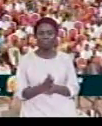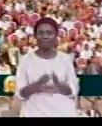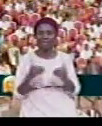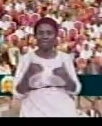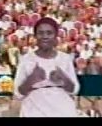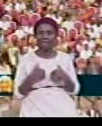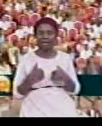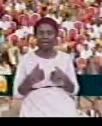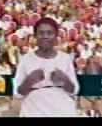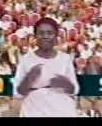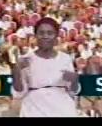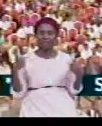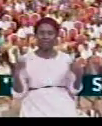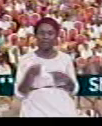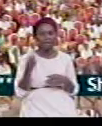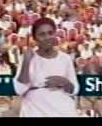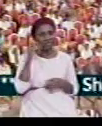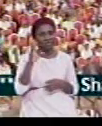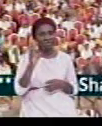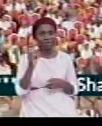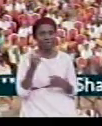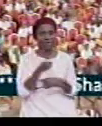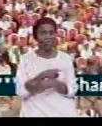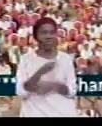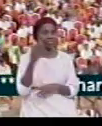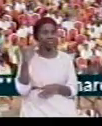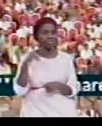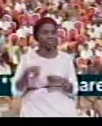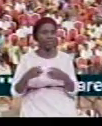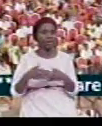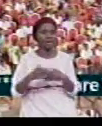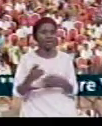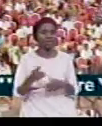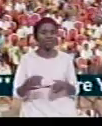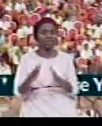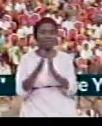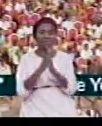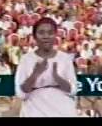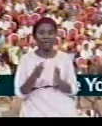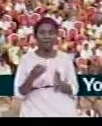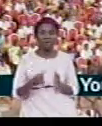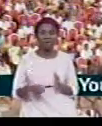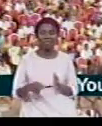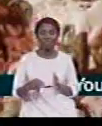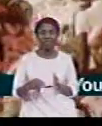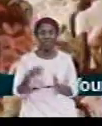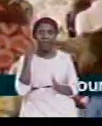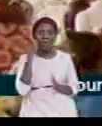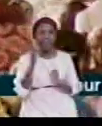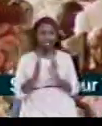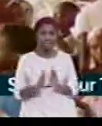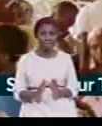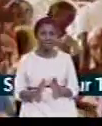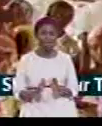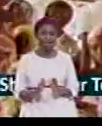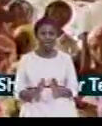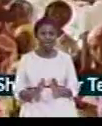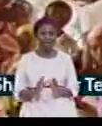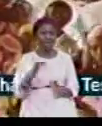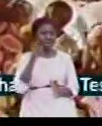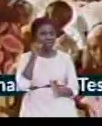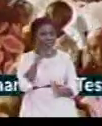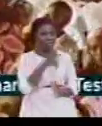past 6 days. But after the prayer of the convener, Pastor Dr. W.F. Kumuyi, she has received